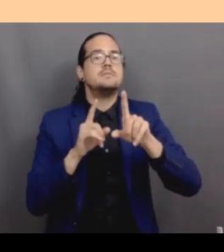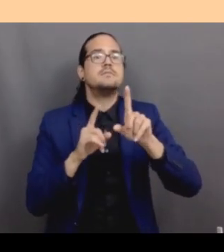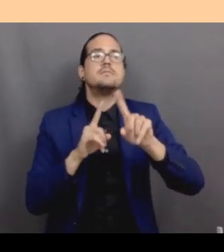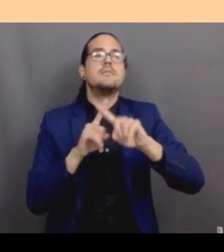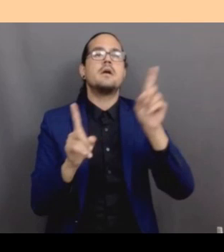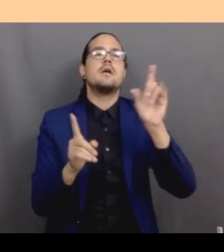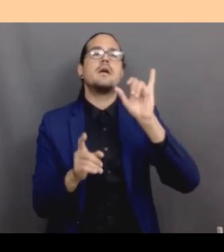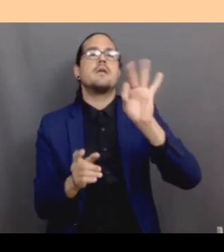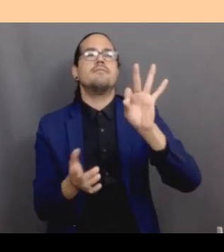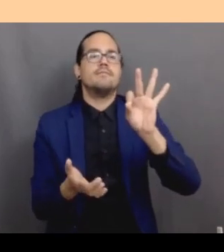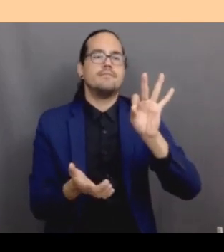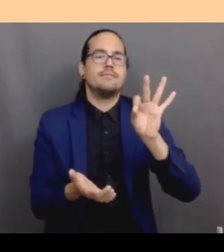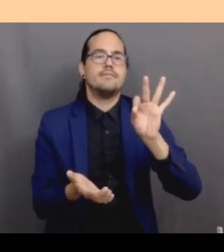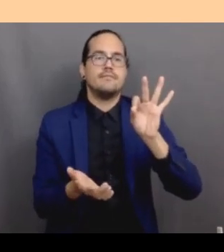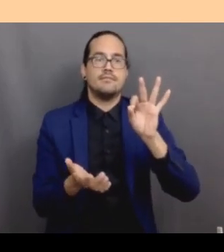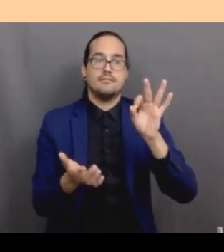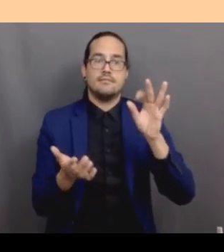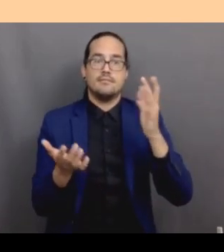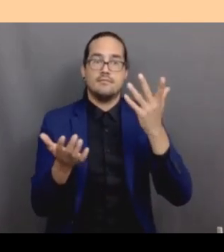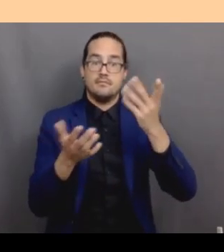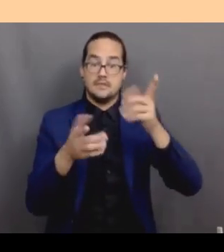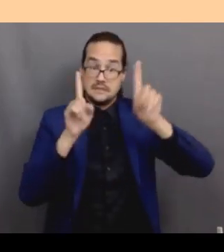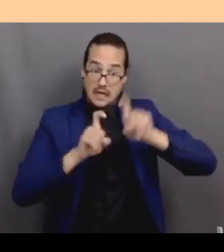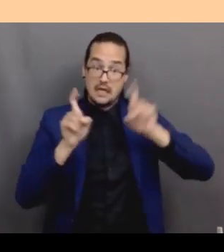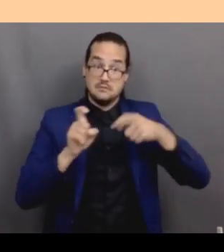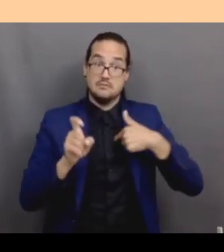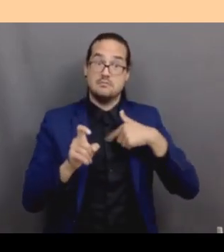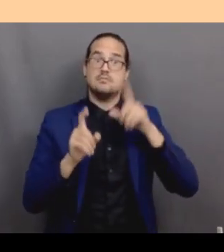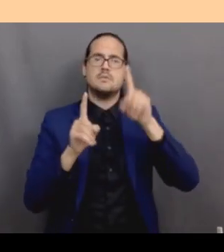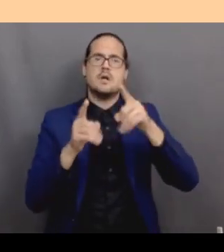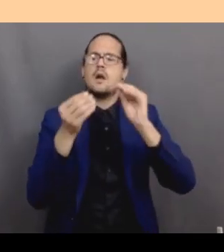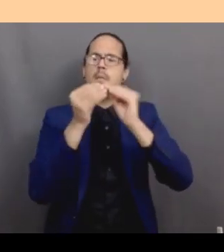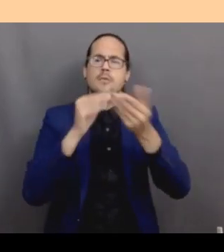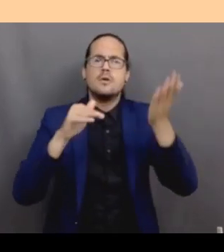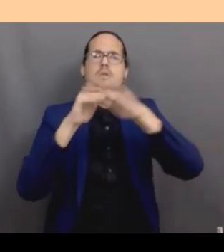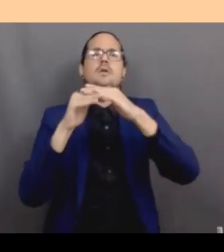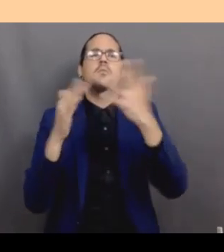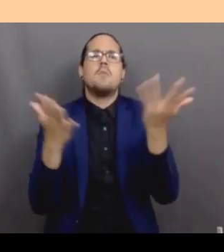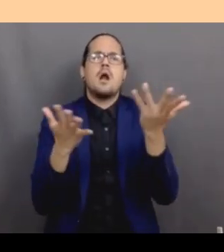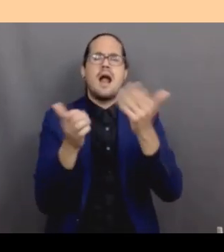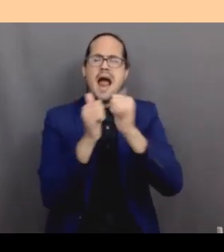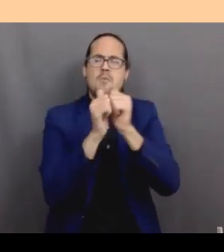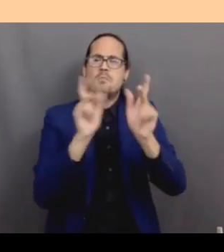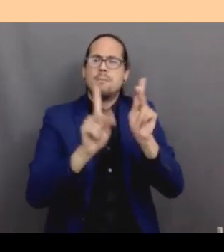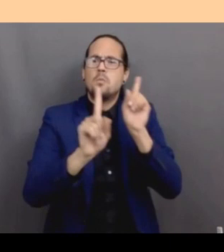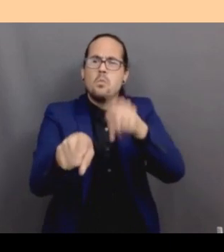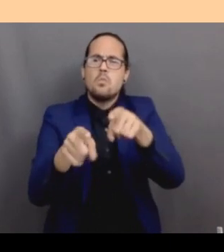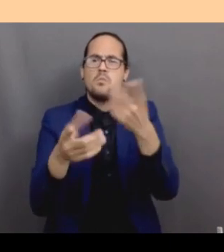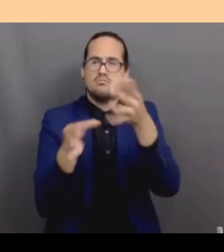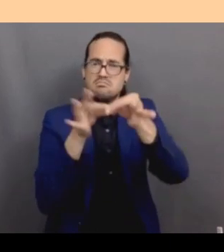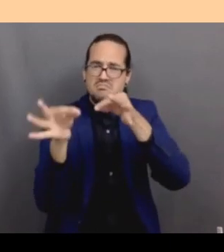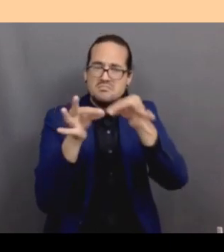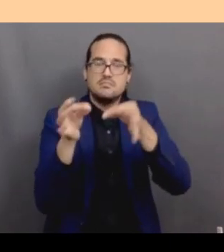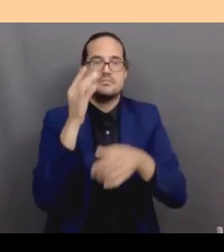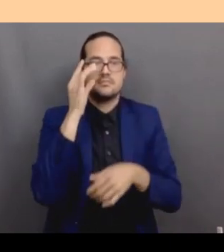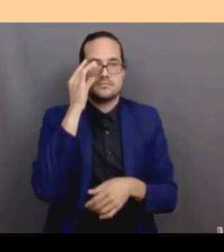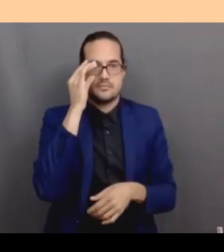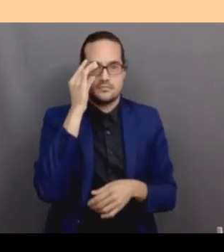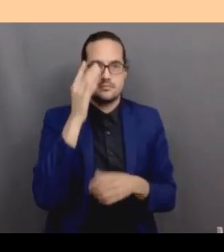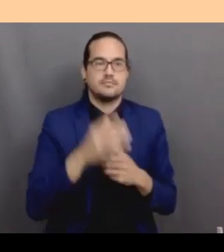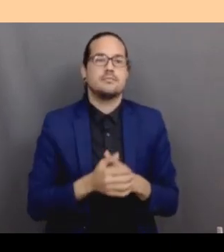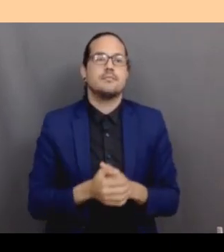forward? And how should that work? Well, fortunately, shelter in place has been effective. So we've seen in our data, we've seen